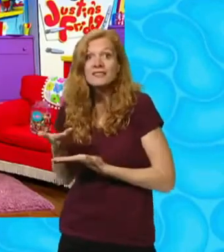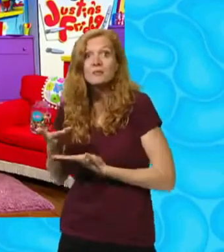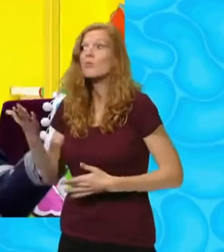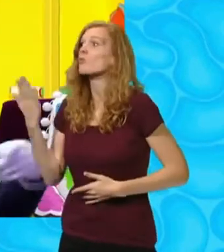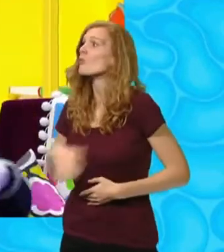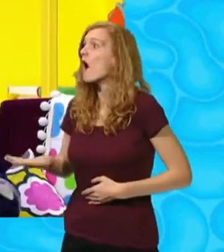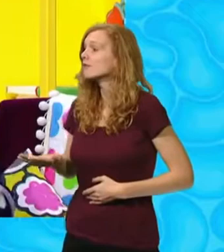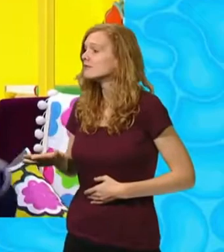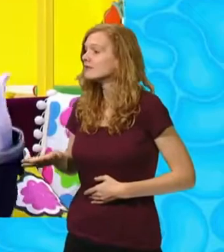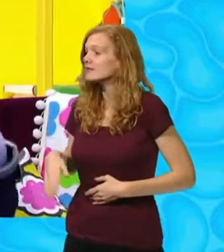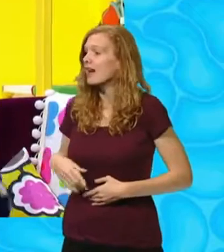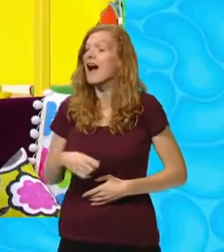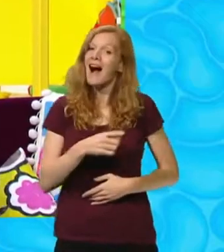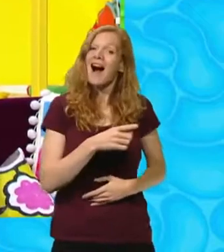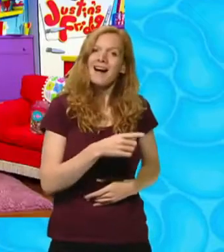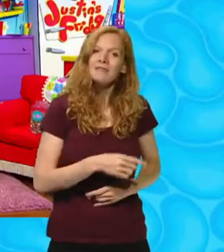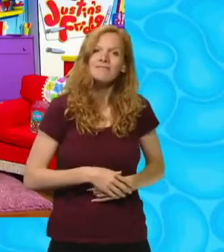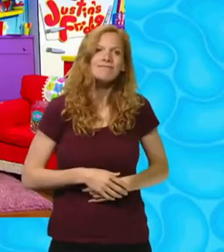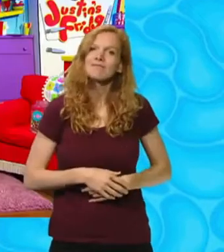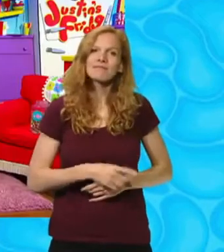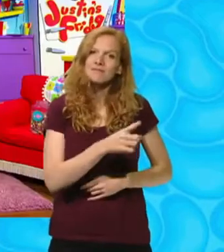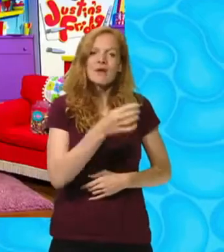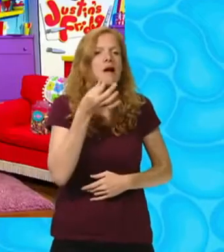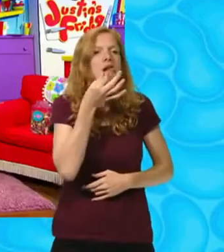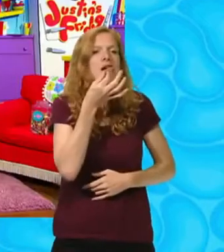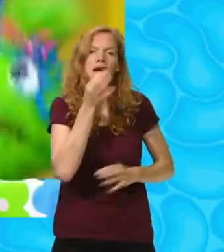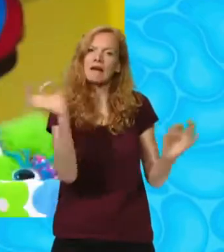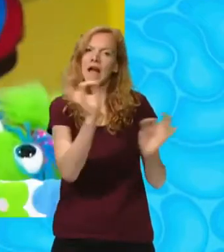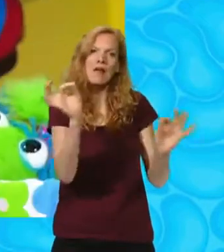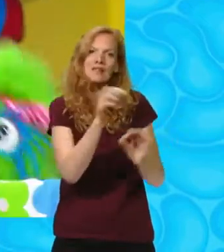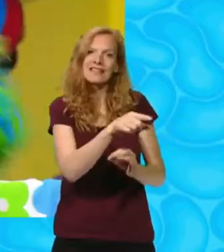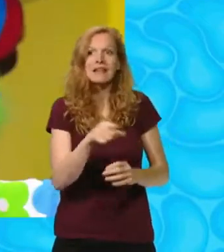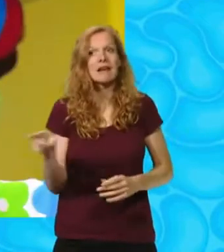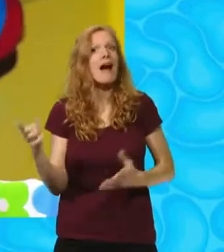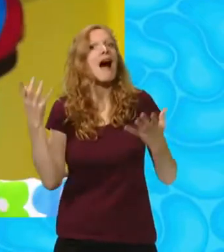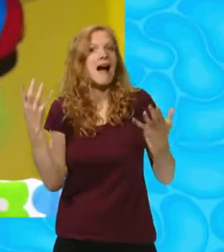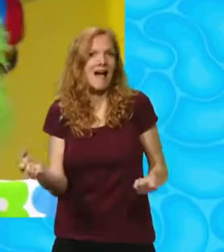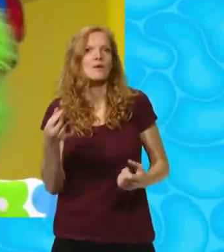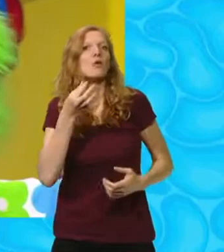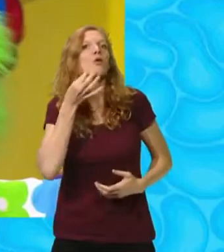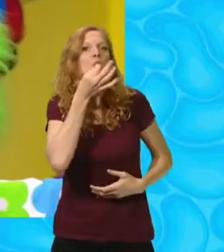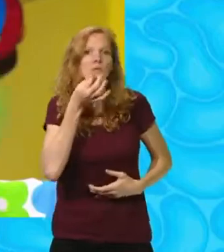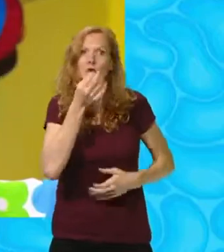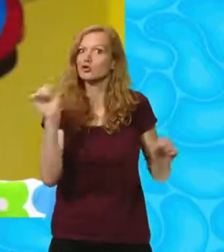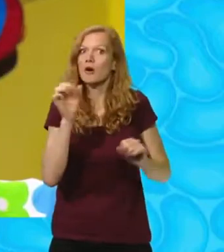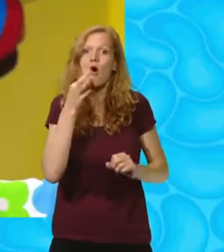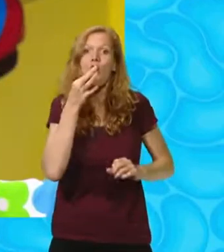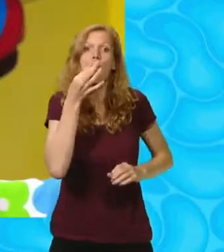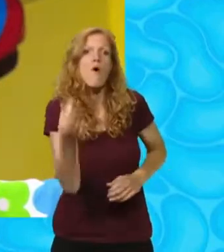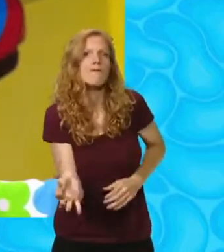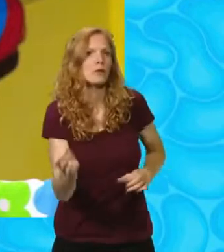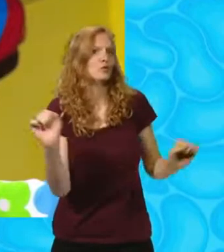would, sir, but you don't have a loose tooth. Little Monster does. But it's not fallen out yet, Little Monster. You just have to